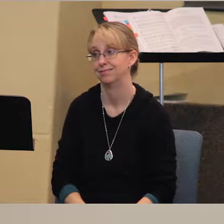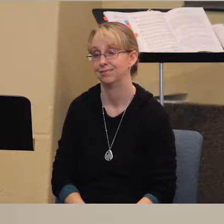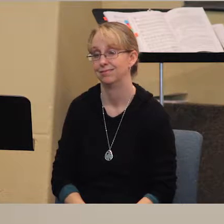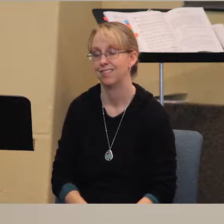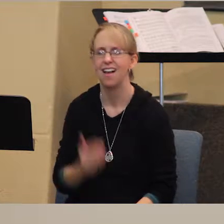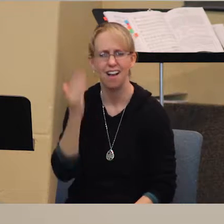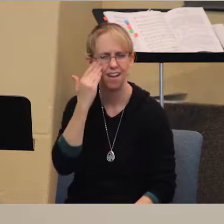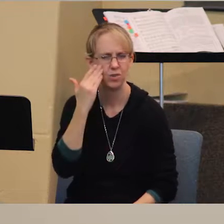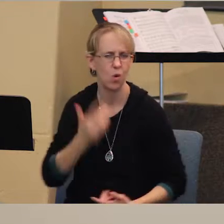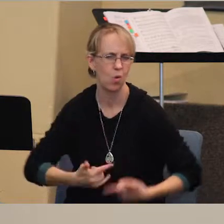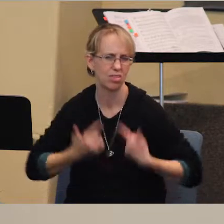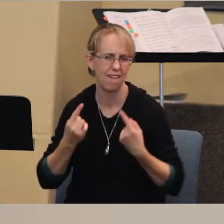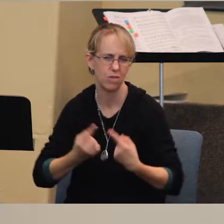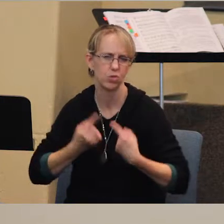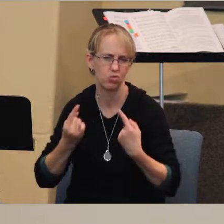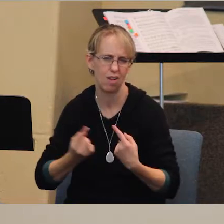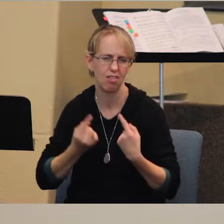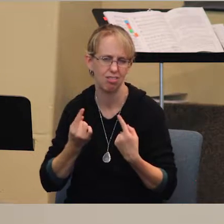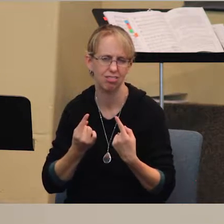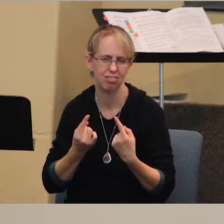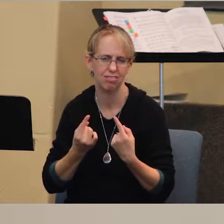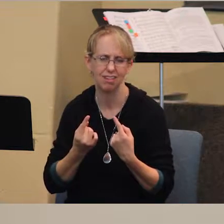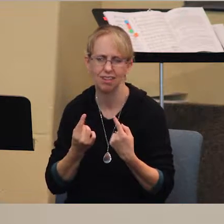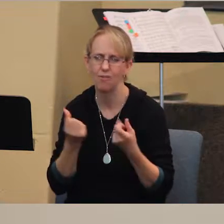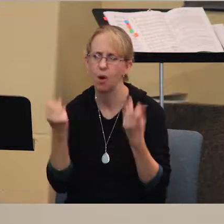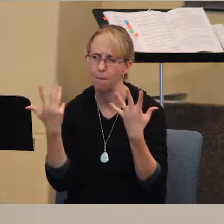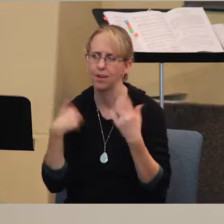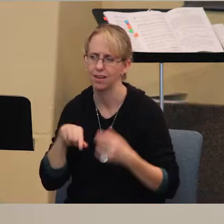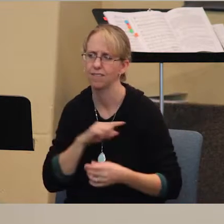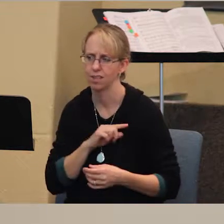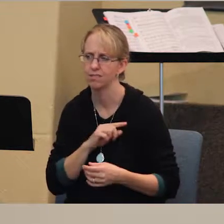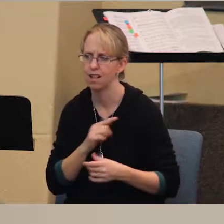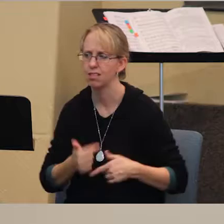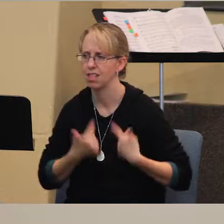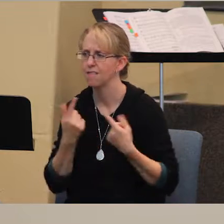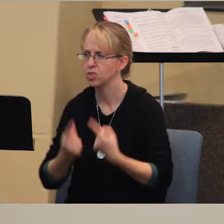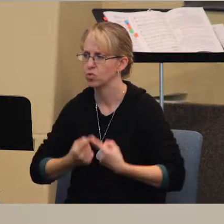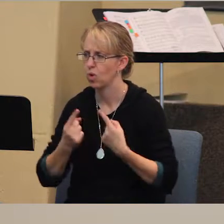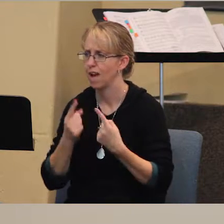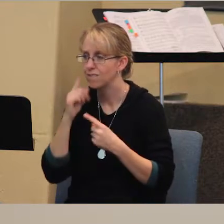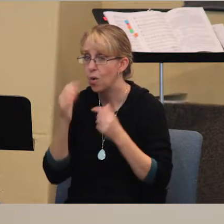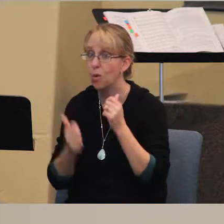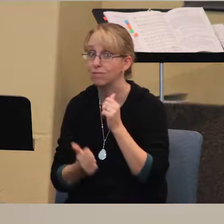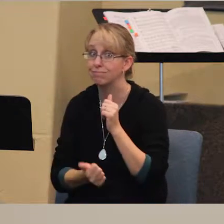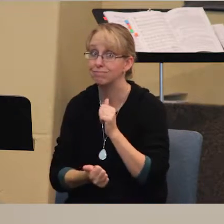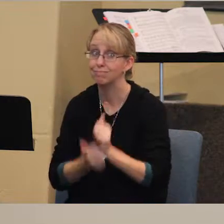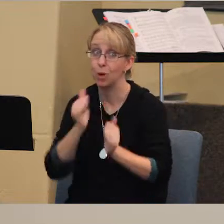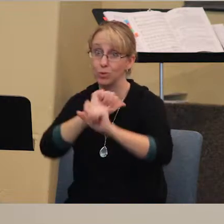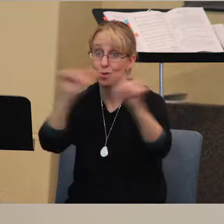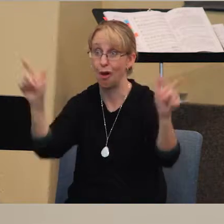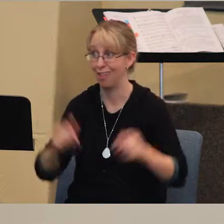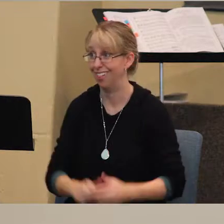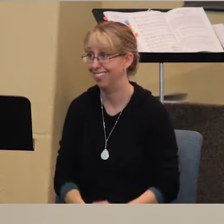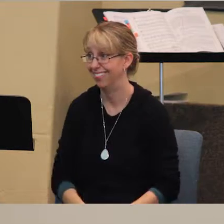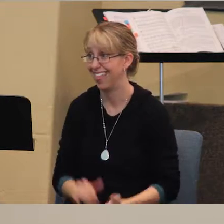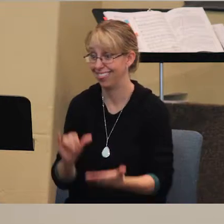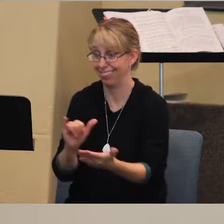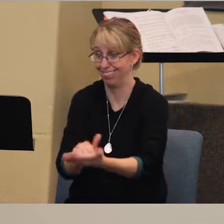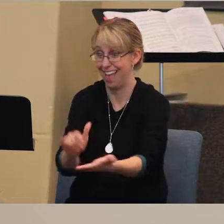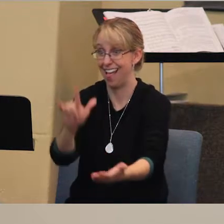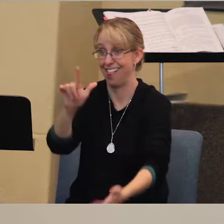I know life is a struggle for most of us, but life is a struggle for most of us. That's